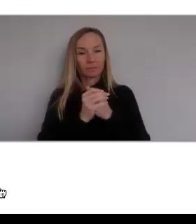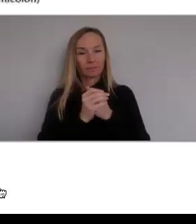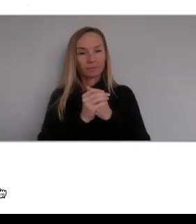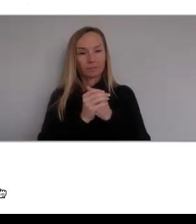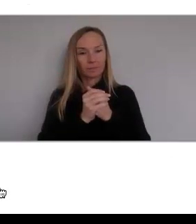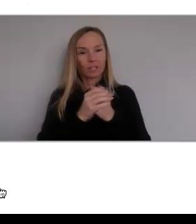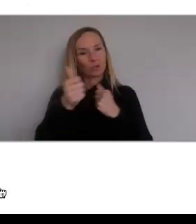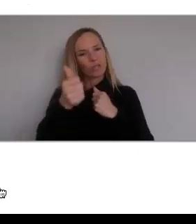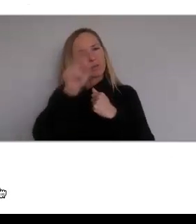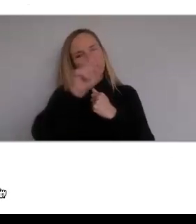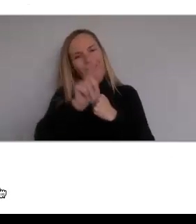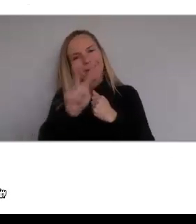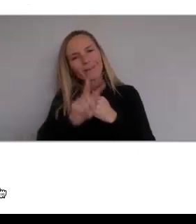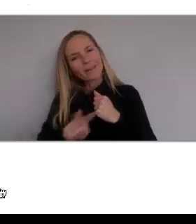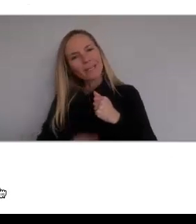these